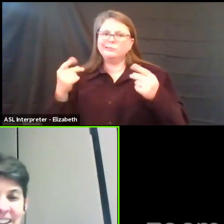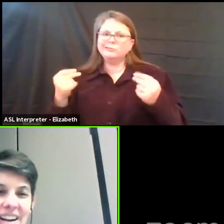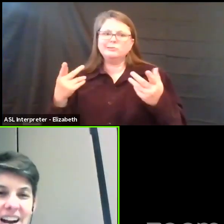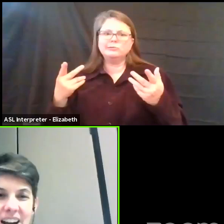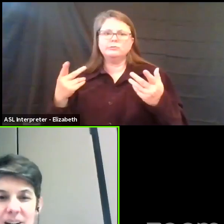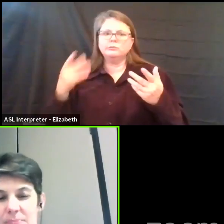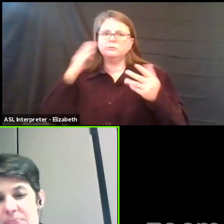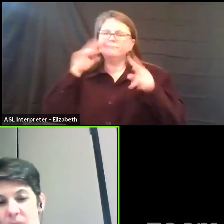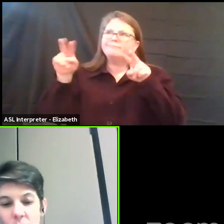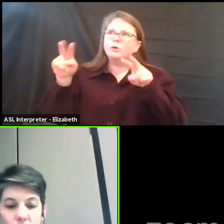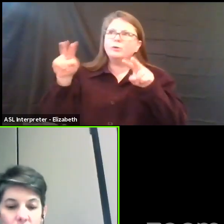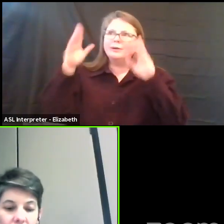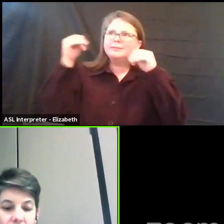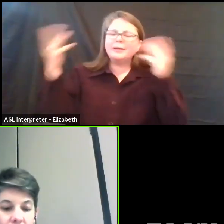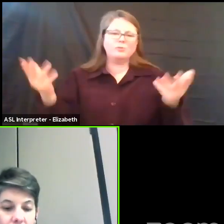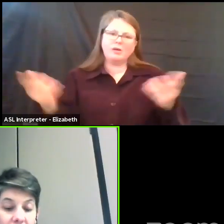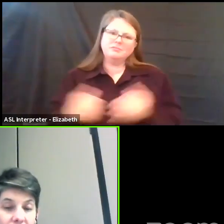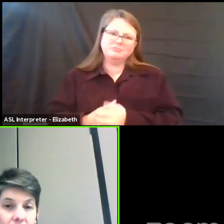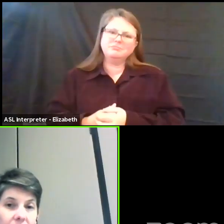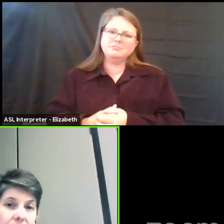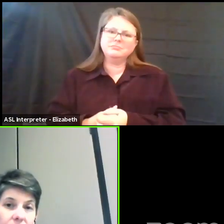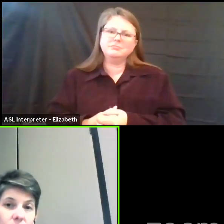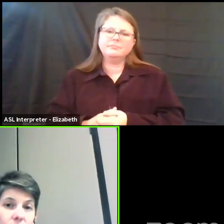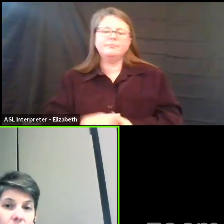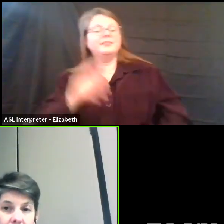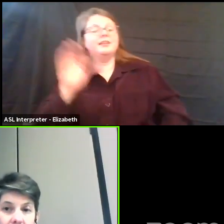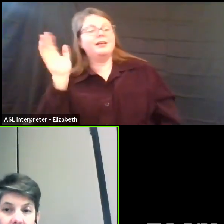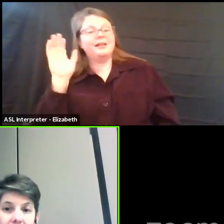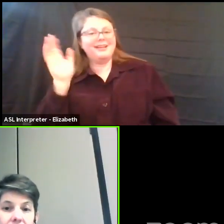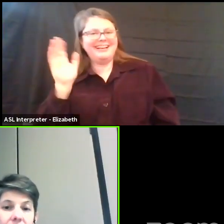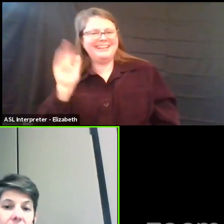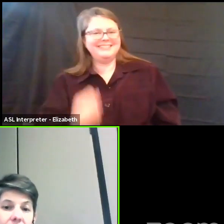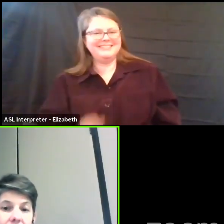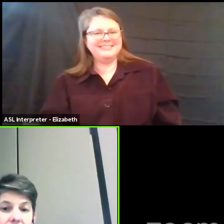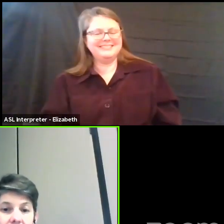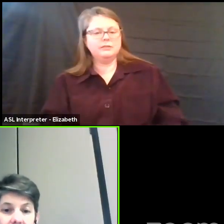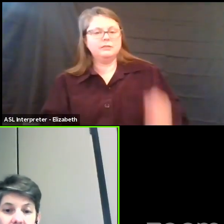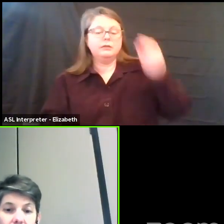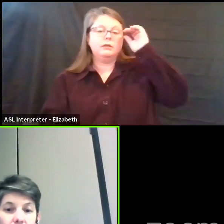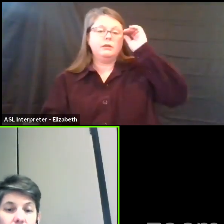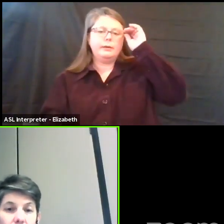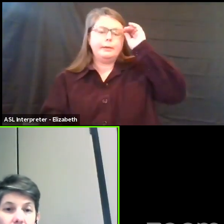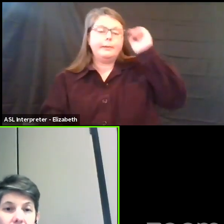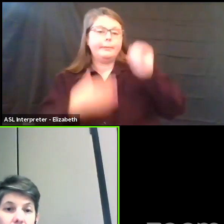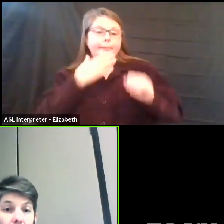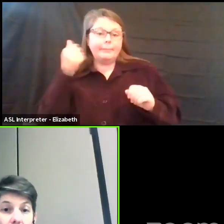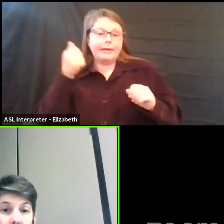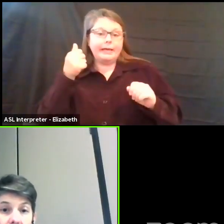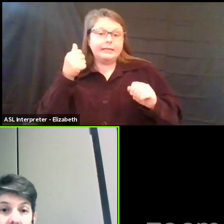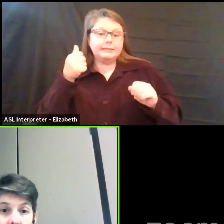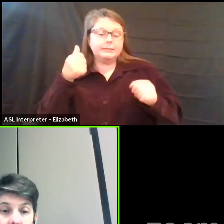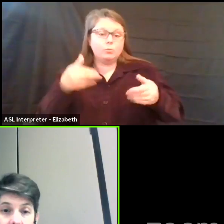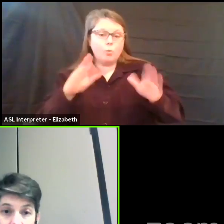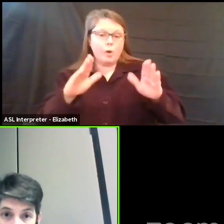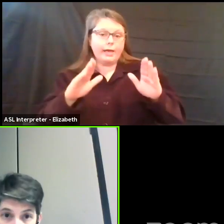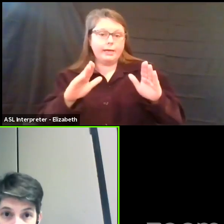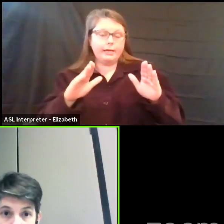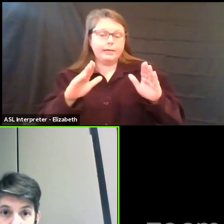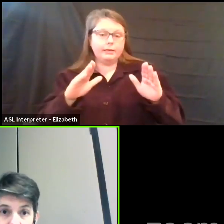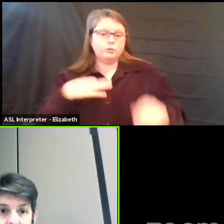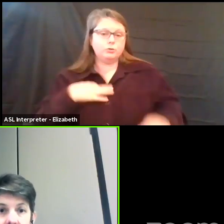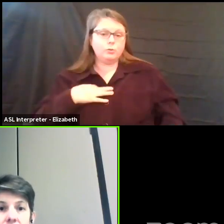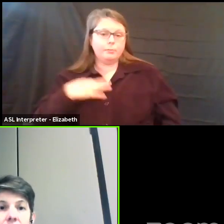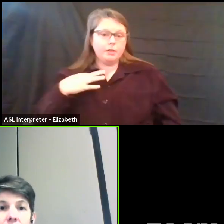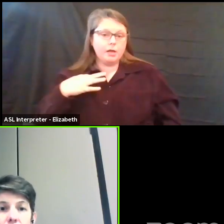Hi. Well, the best way to apply is to either call the